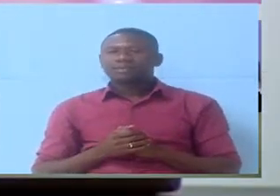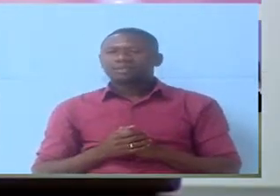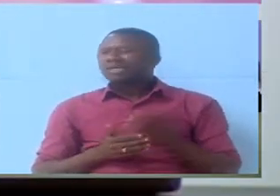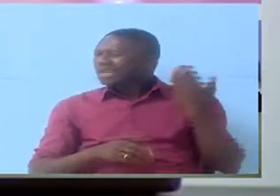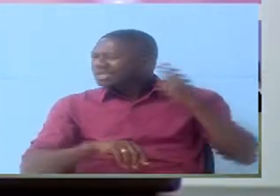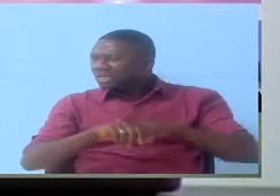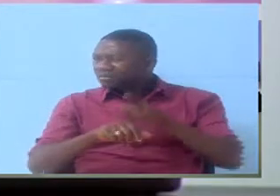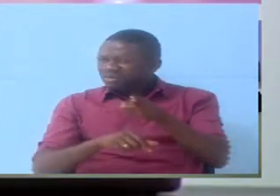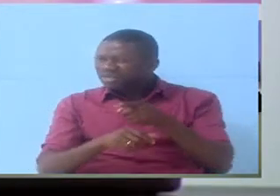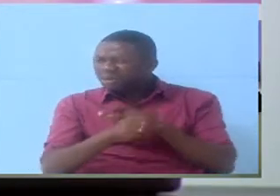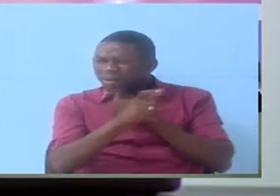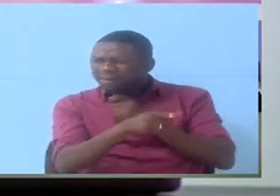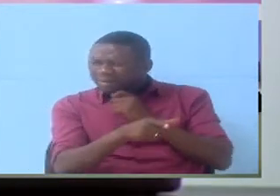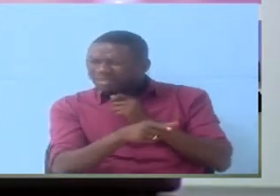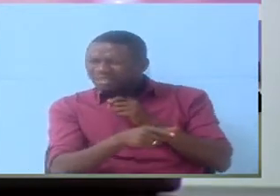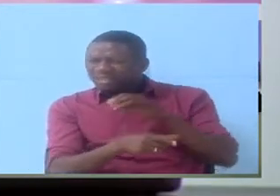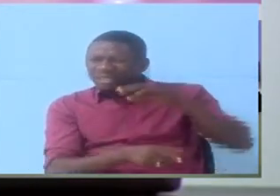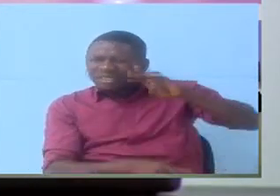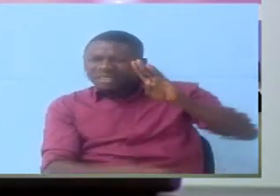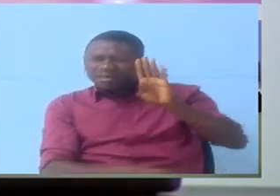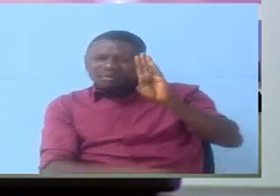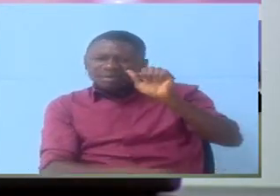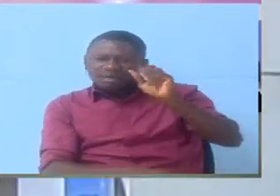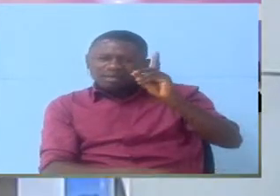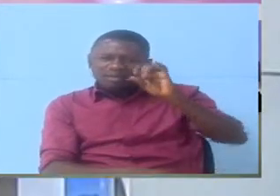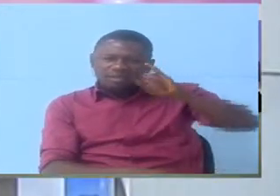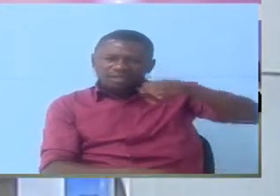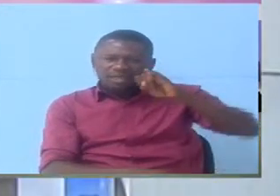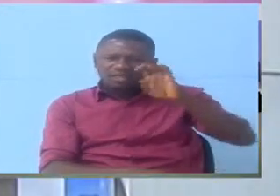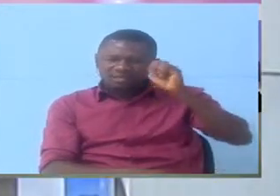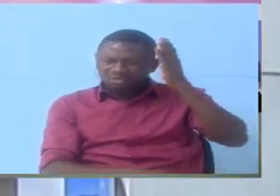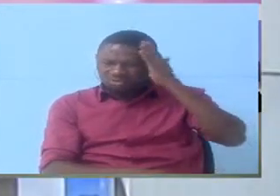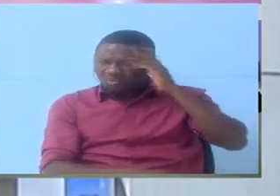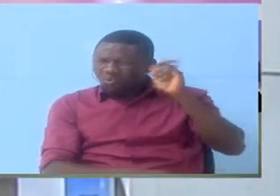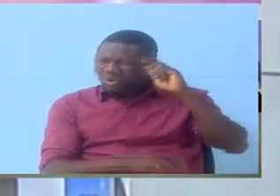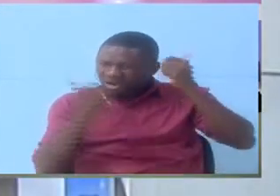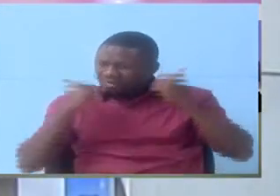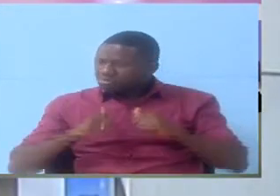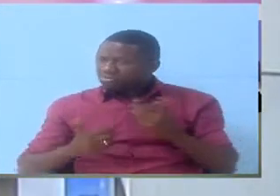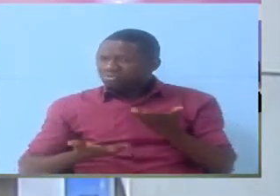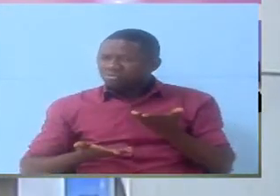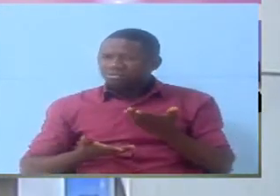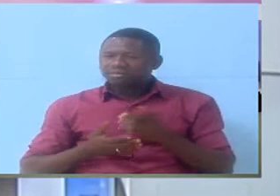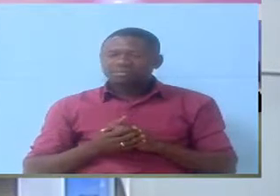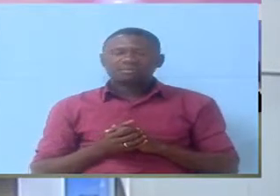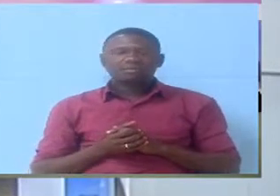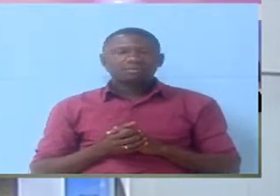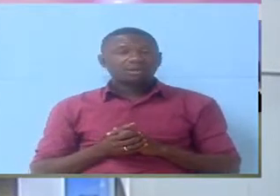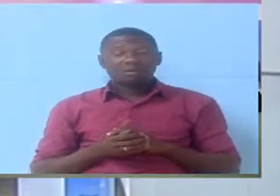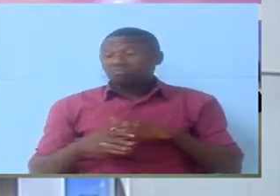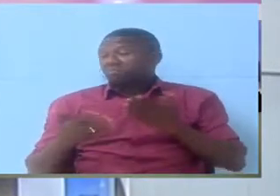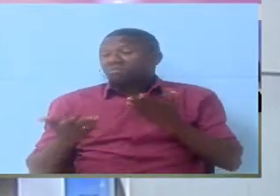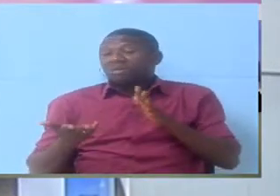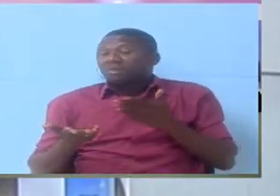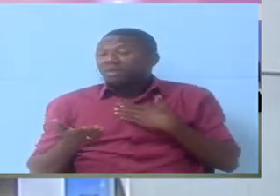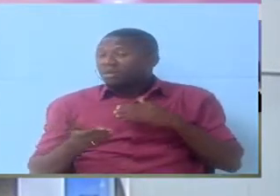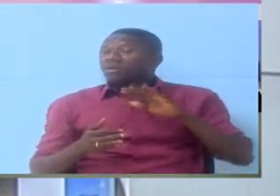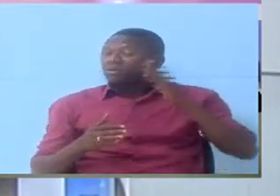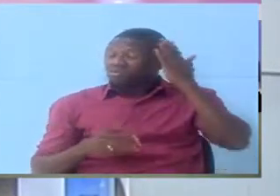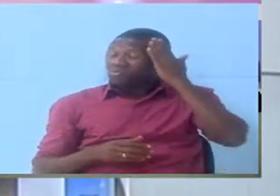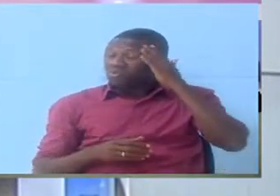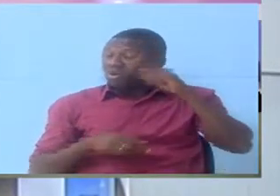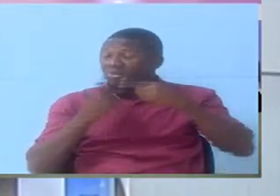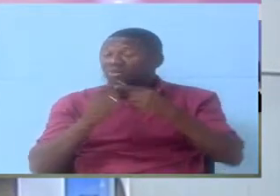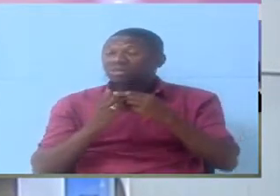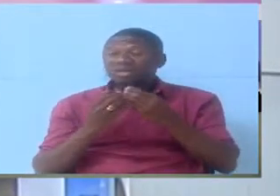had happened? Watole etefi, alonda ba member kerimba. I believe he must have had the information. Lata alako asekeno